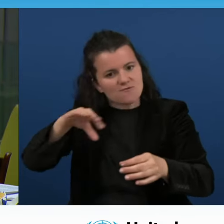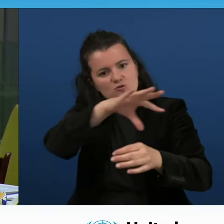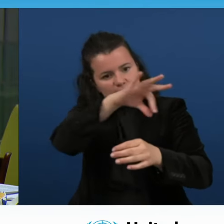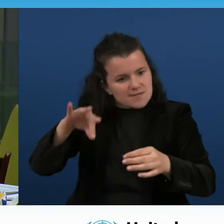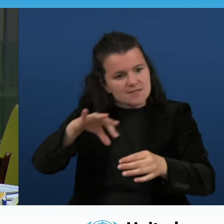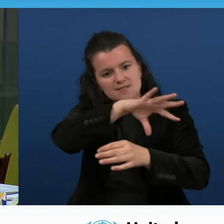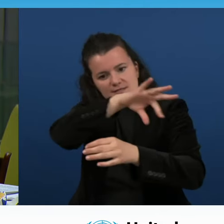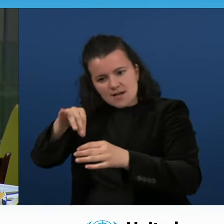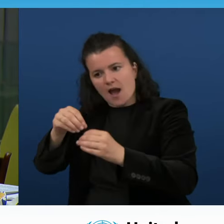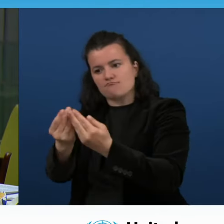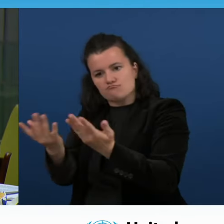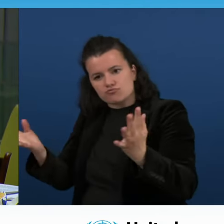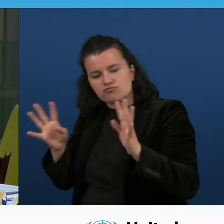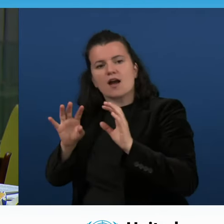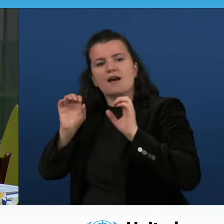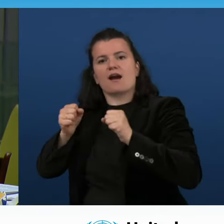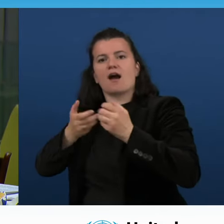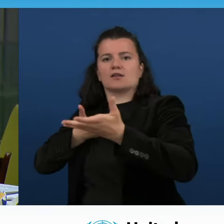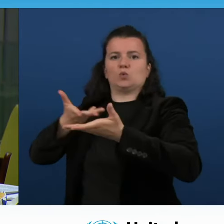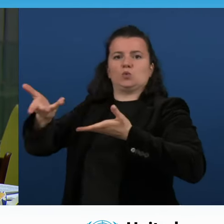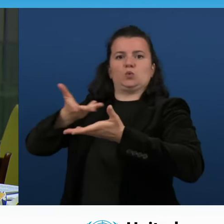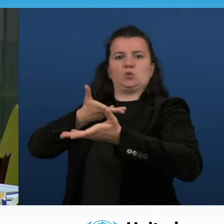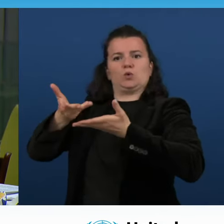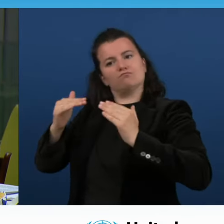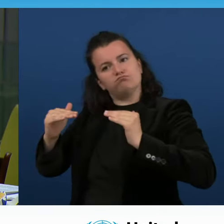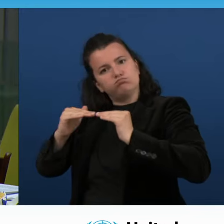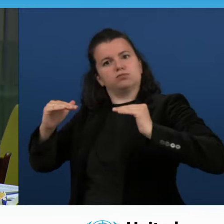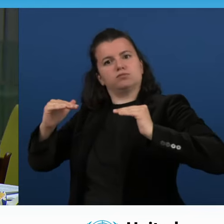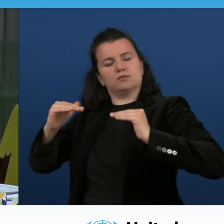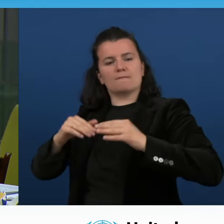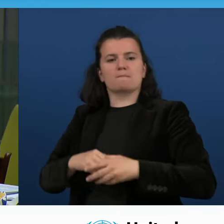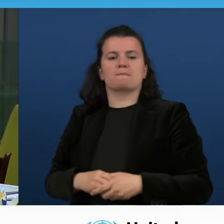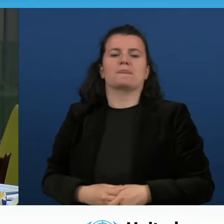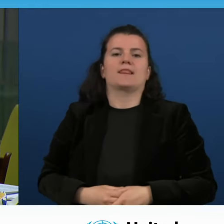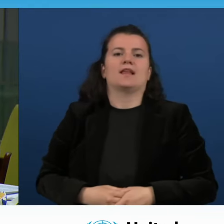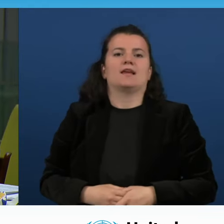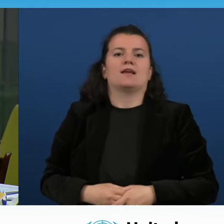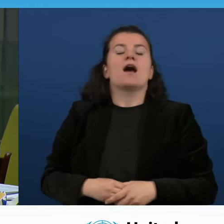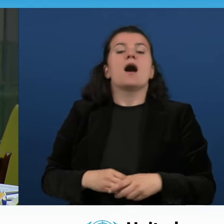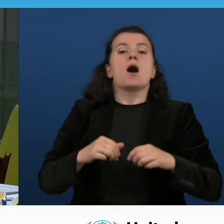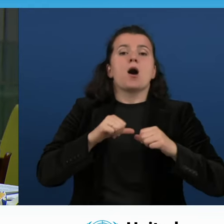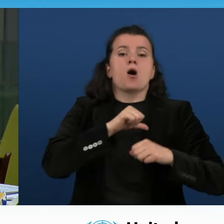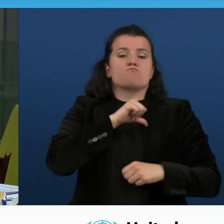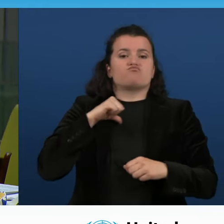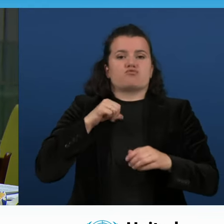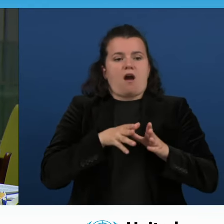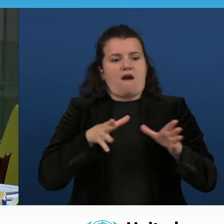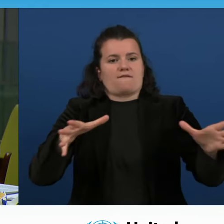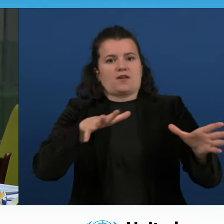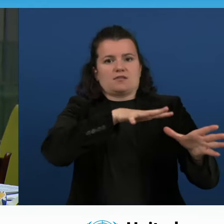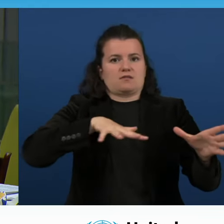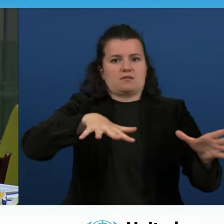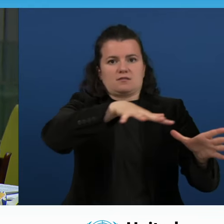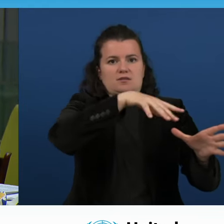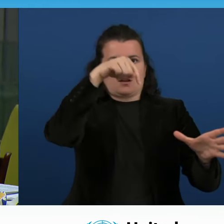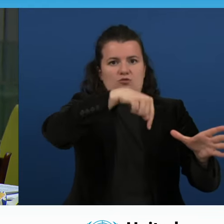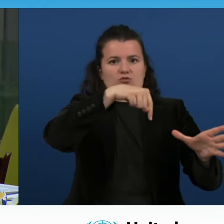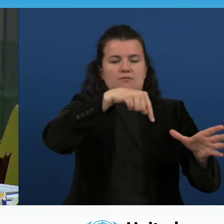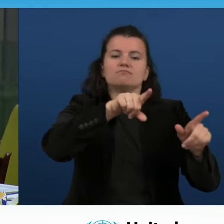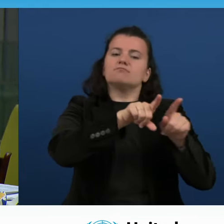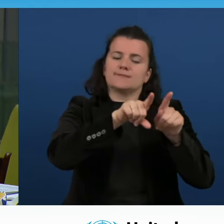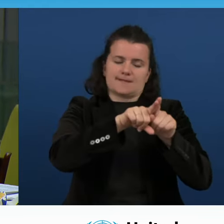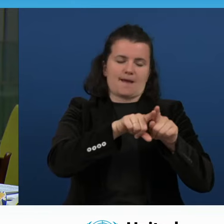Secondly, I would say that we have to leverage the private sector's role also and capacity, no? Get